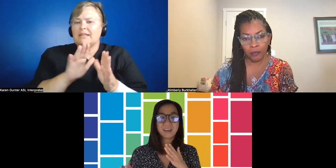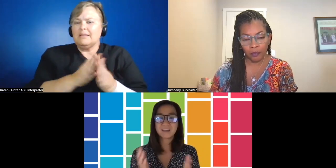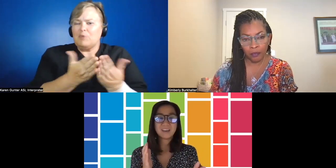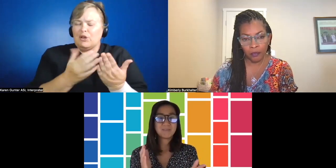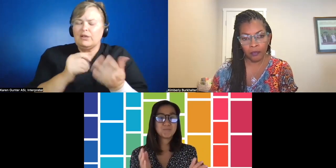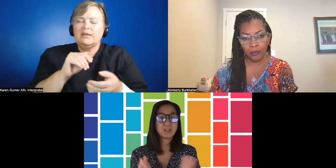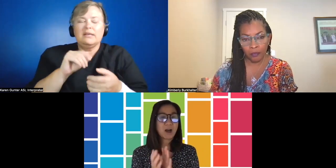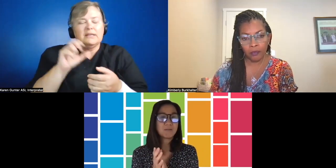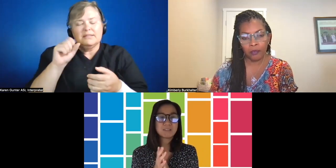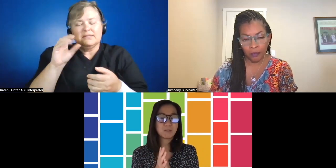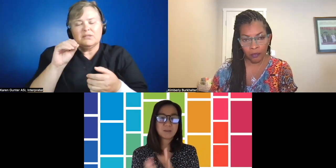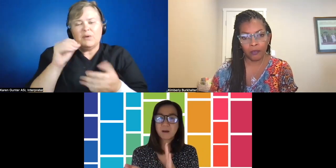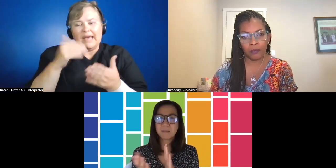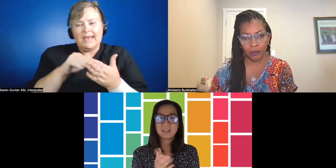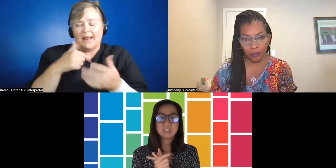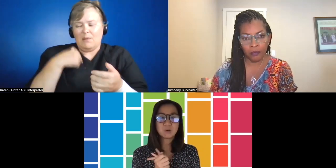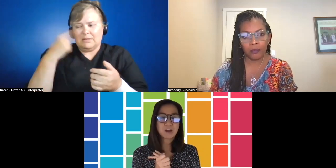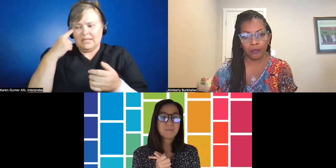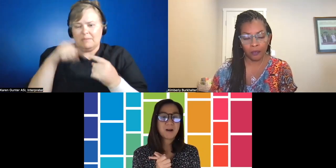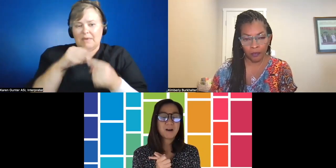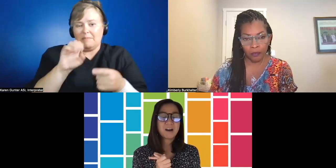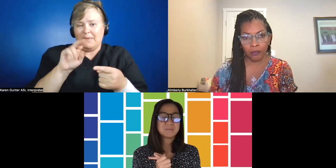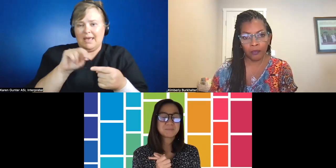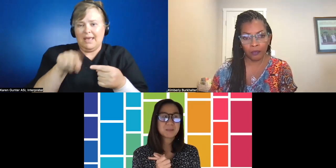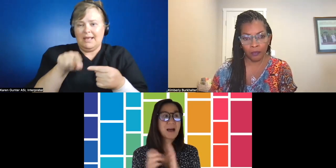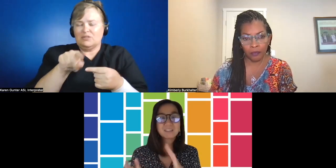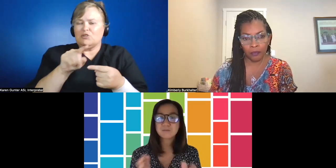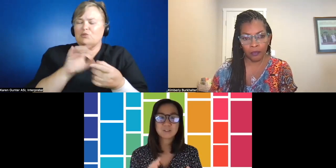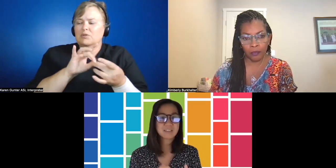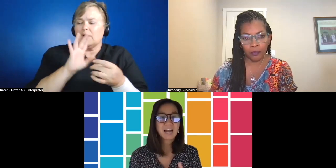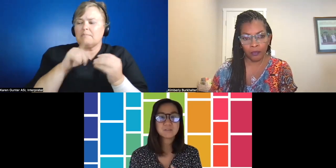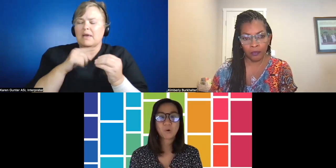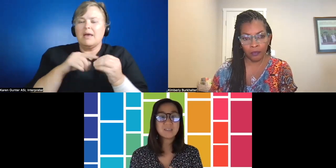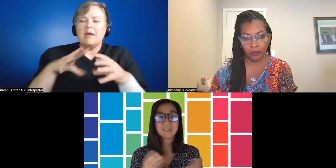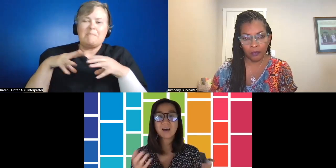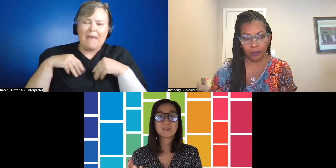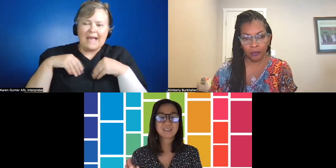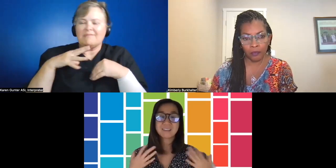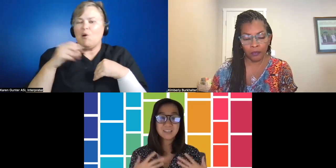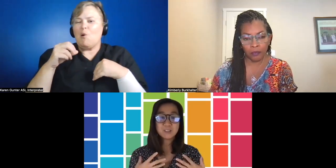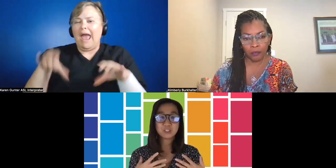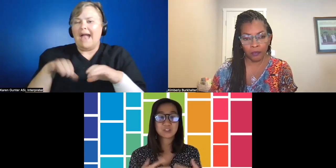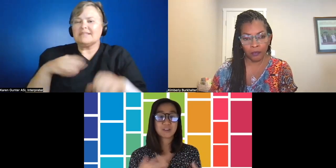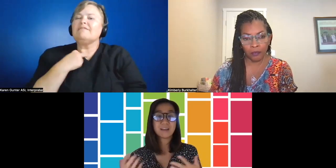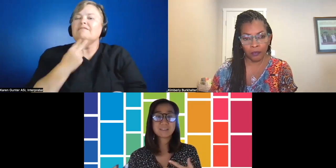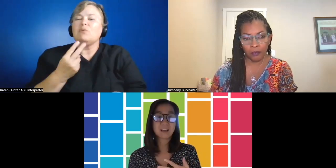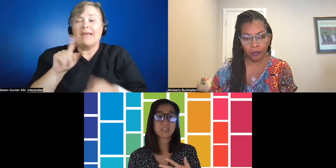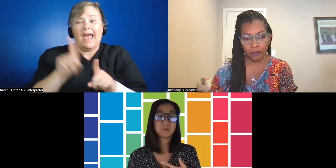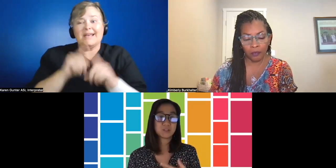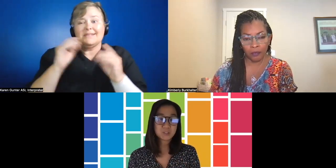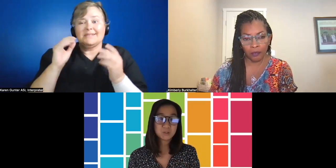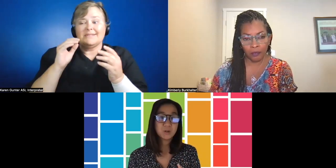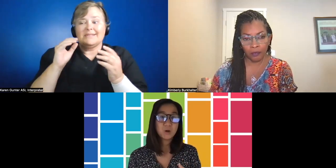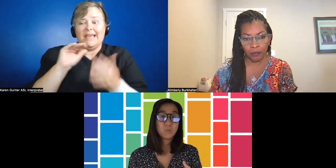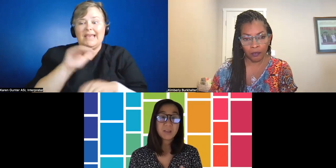again, I was thinking about Benz, you were talking about passive versus active voice. And that was, as an English teacher, a lesson I was able